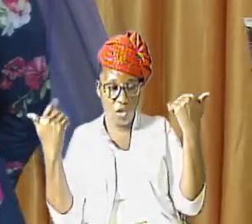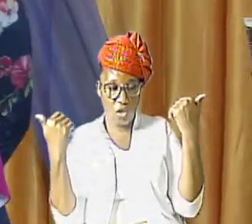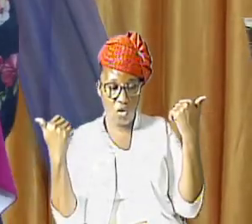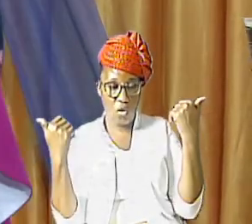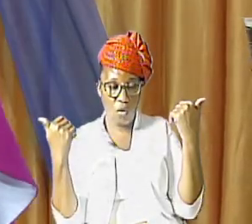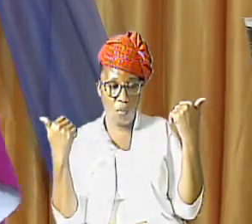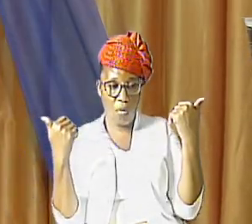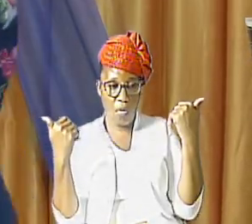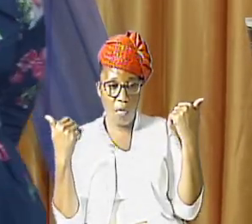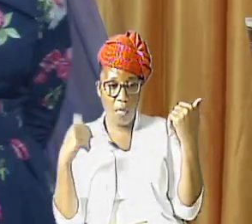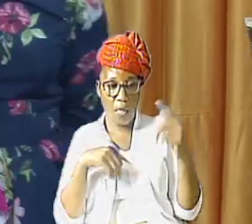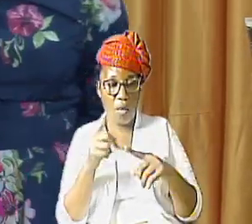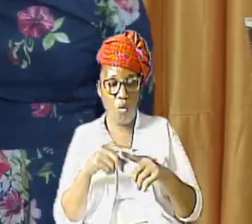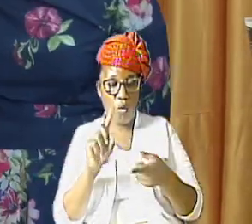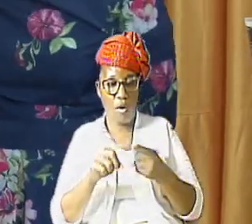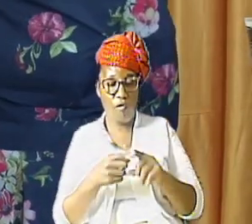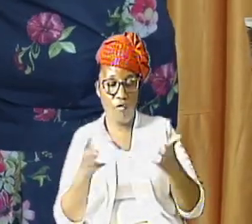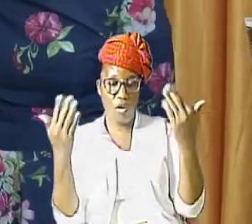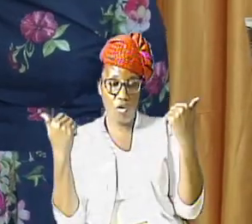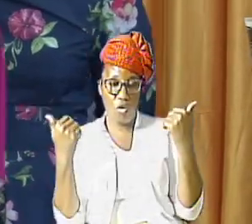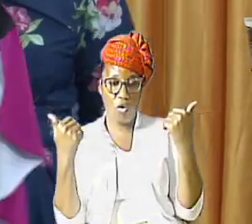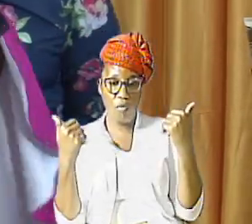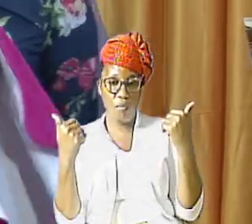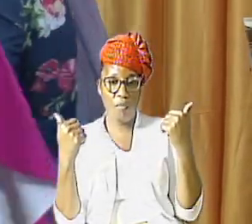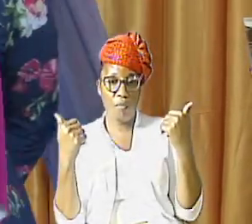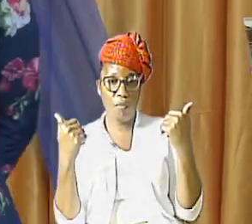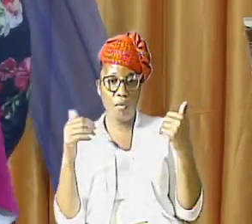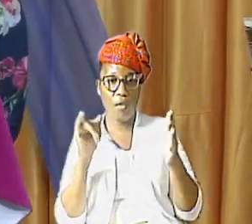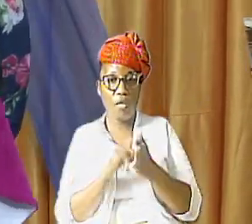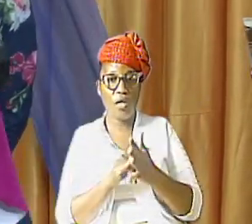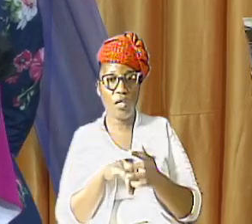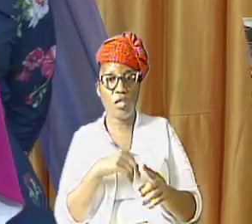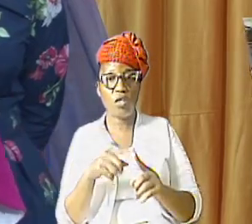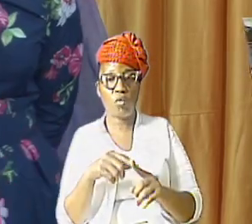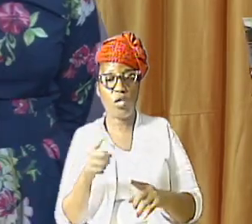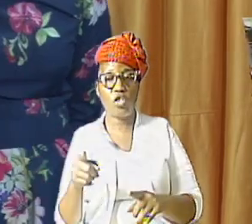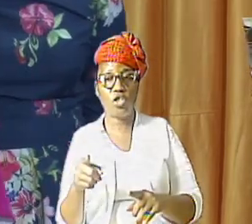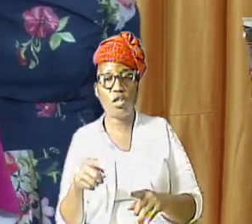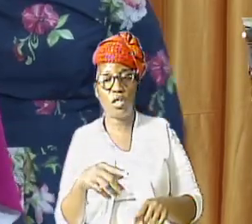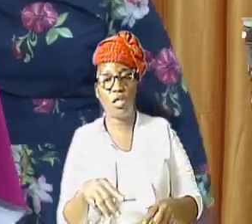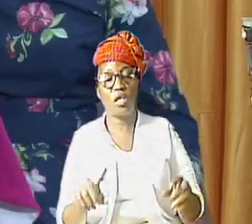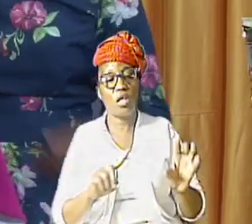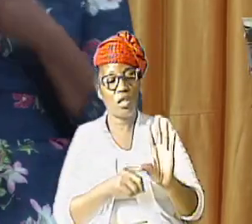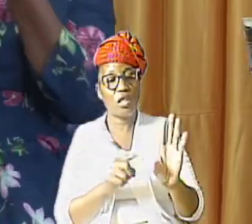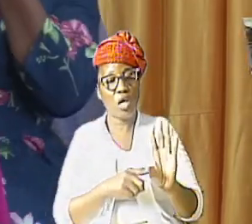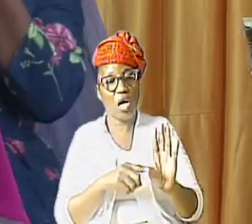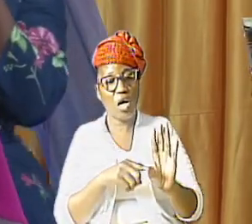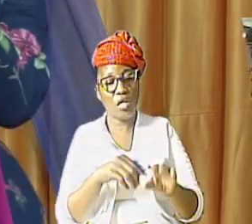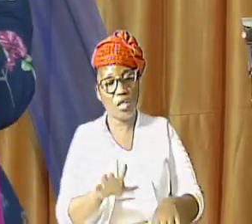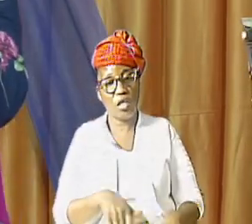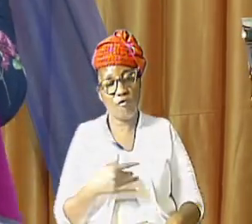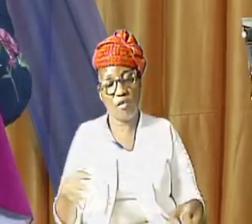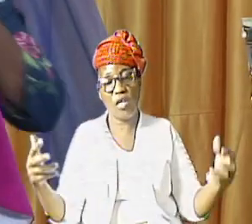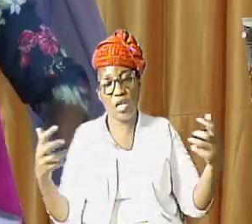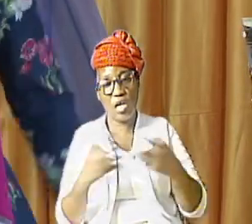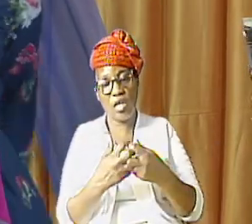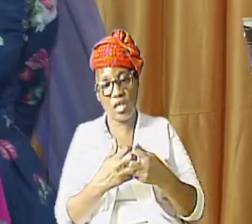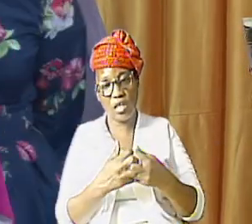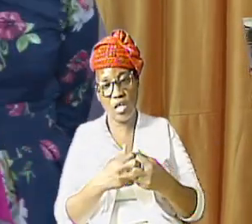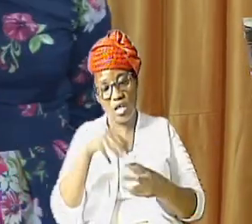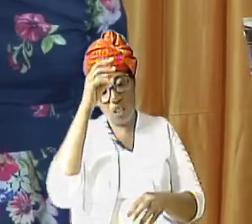And when she came to Kingston, that is when I started feeling connected to Faith Chapel, you